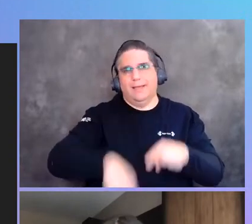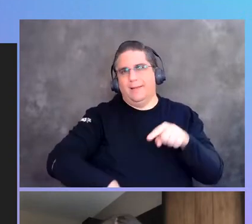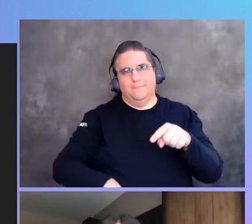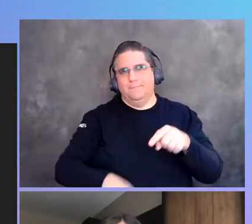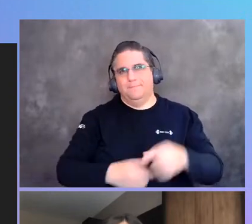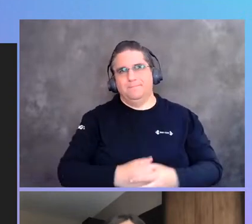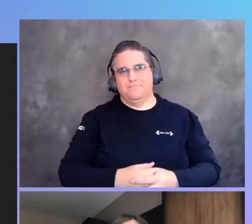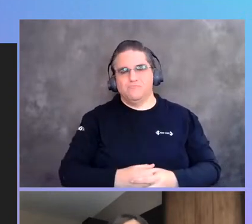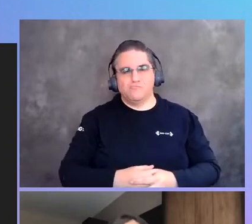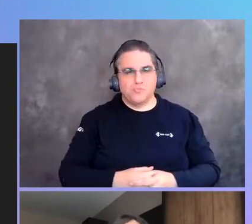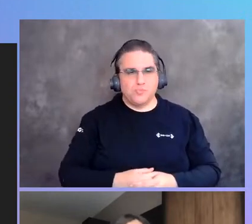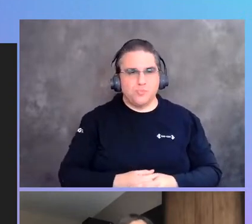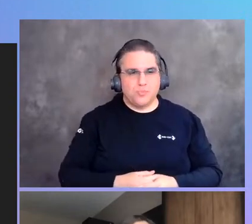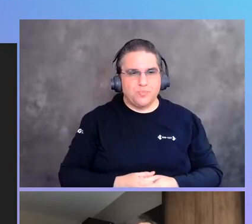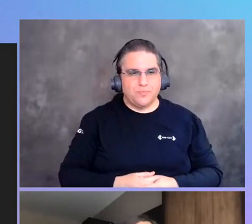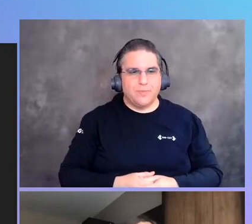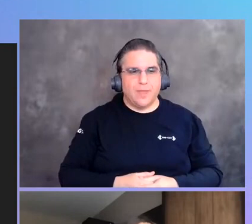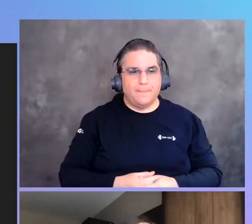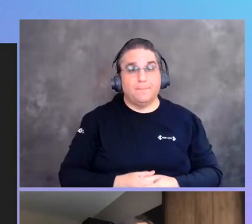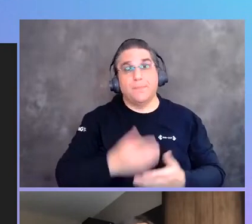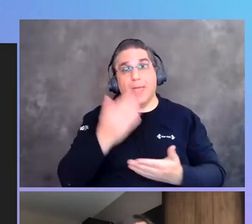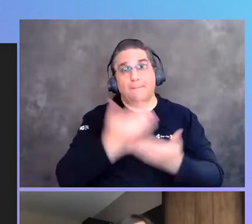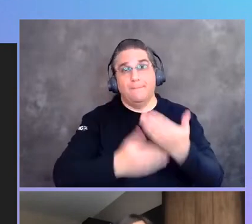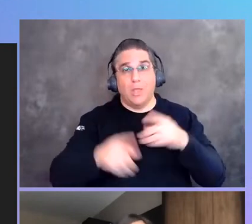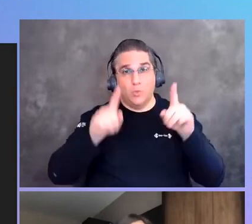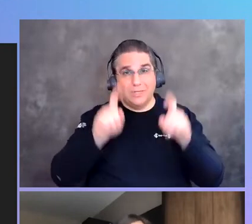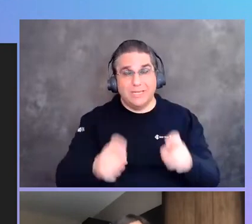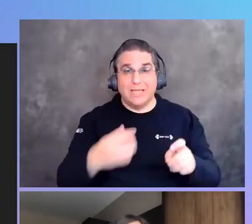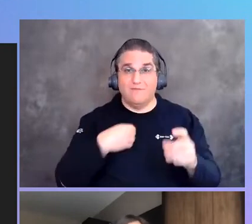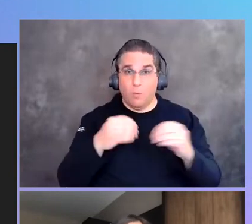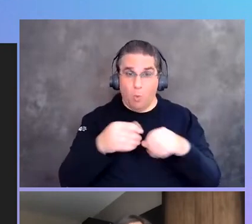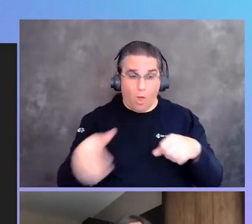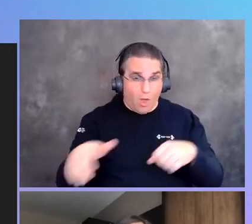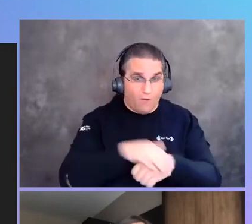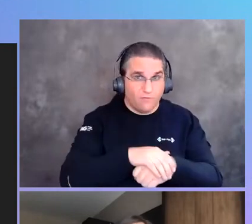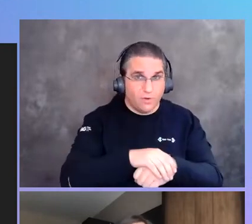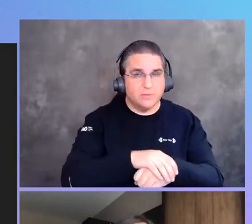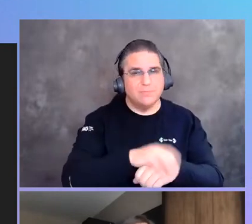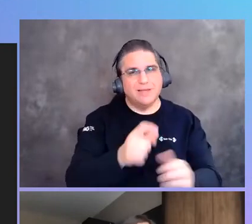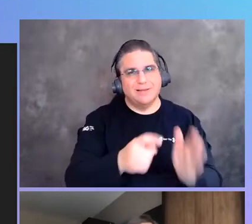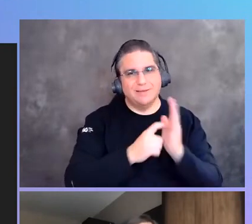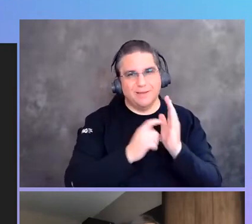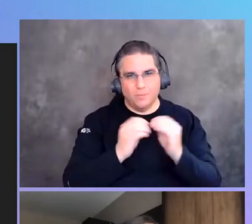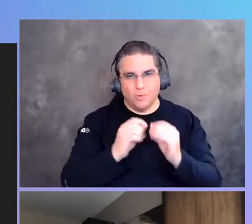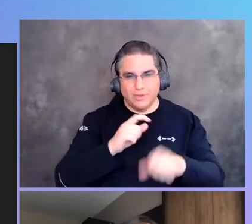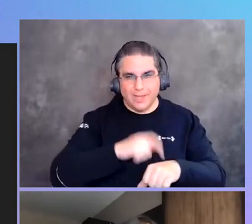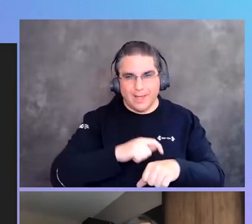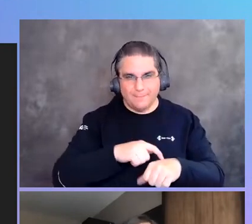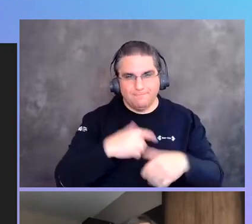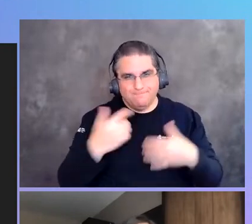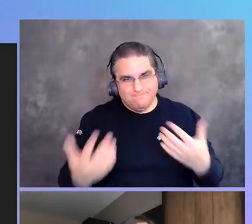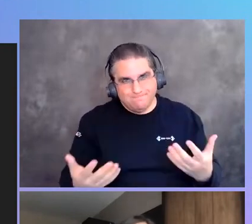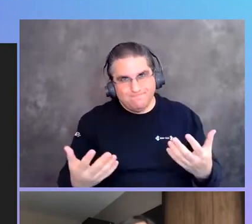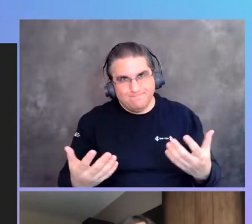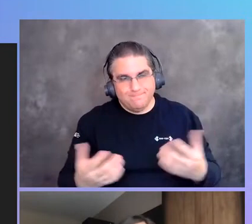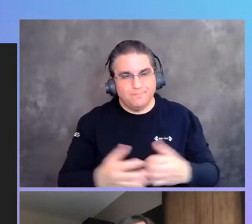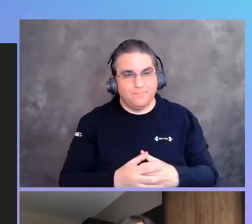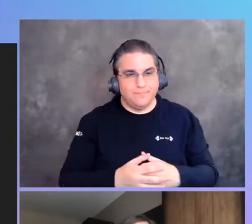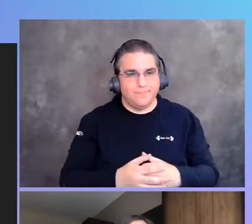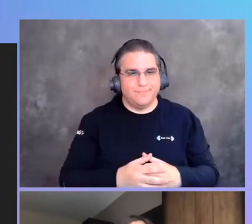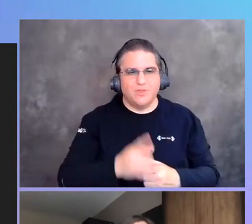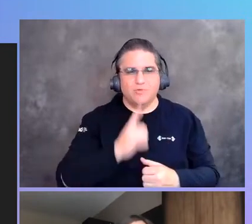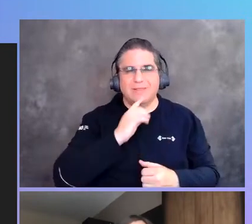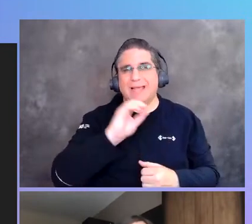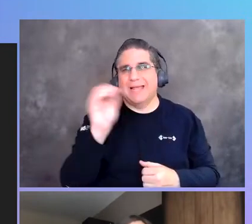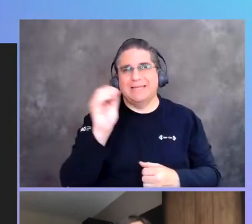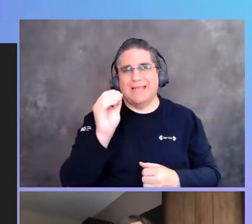Manual tests, of course, give more coverage, but they also require more time. And nothing really replaces